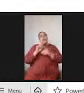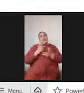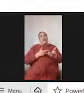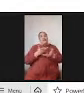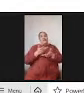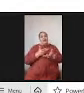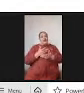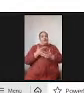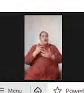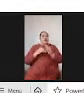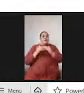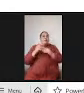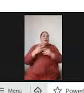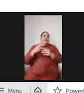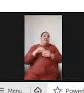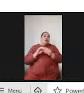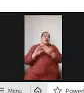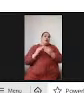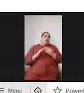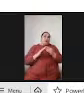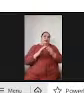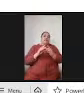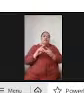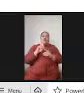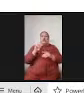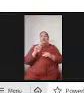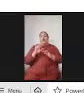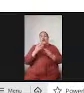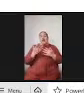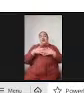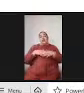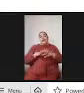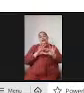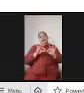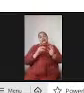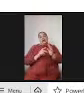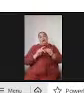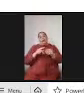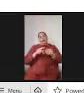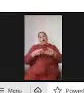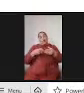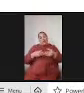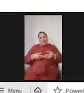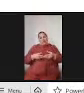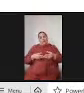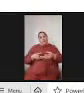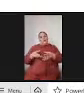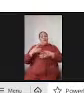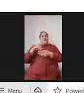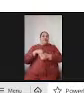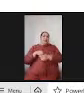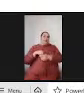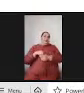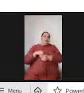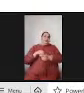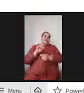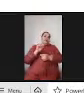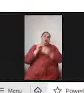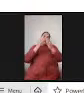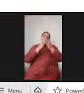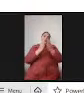about building community. So the question would be, how integrated is this product into the